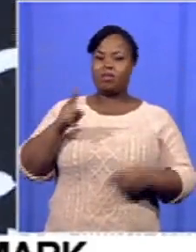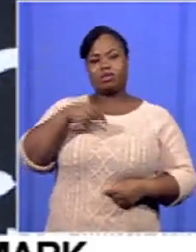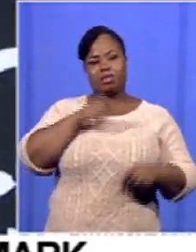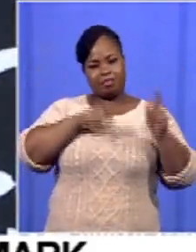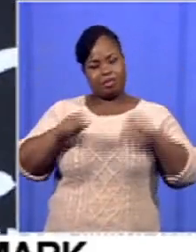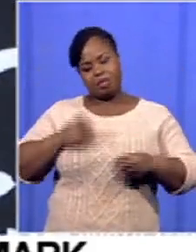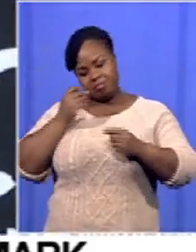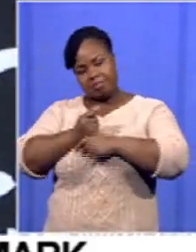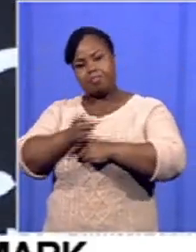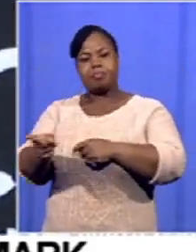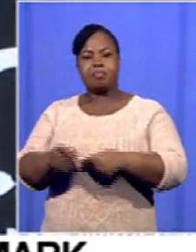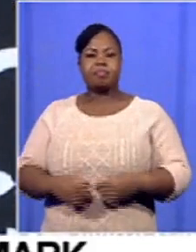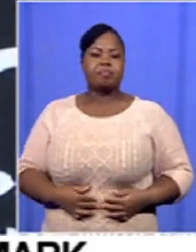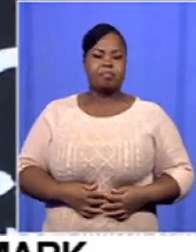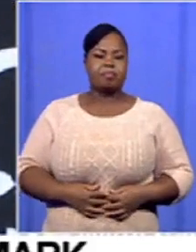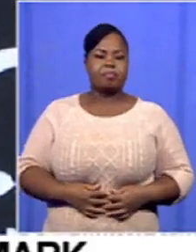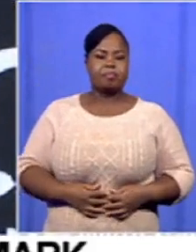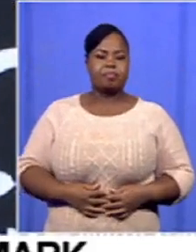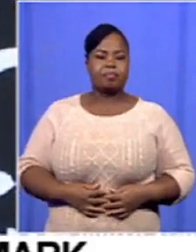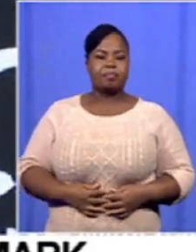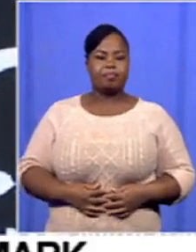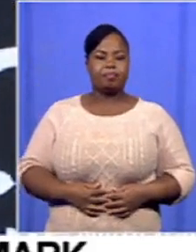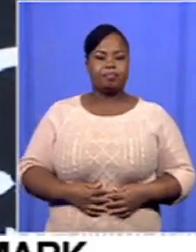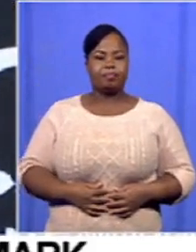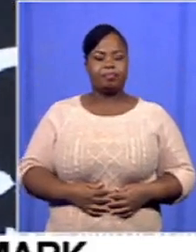will deal with the person.